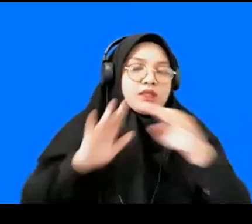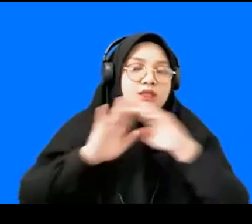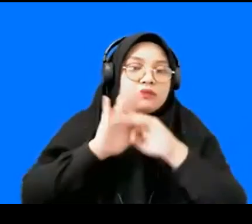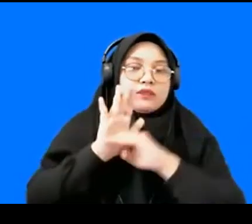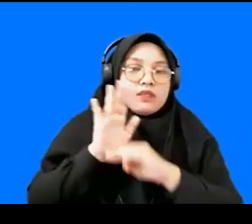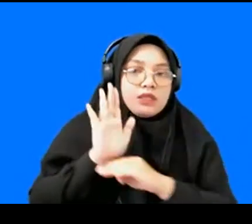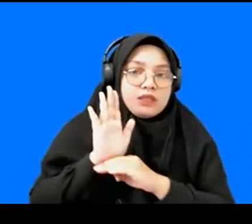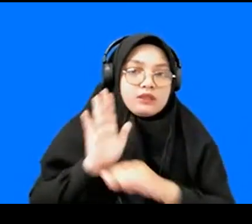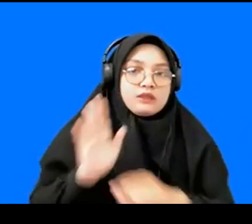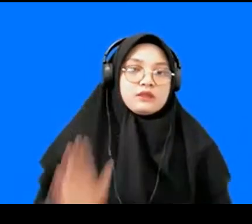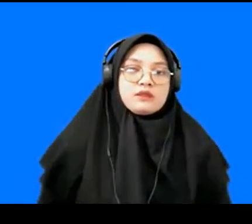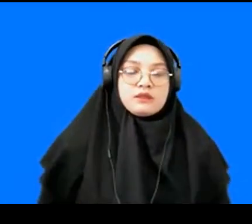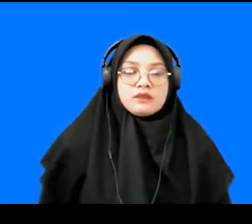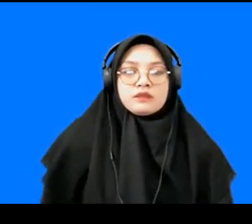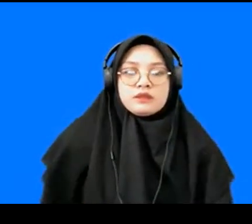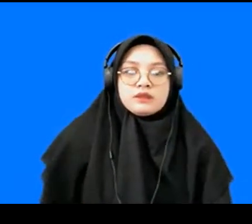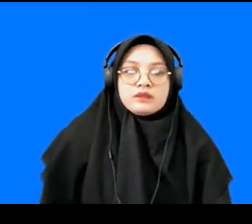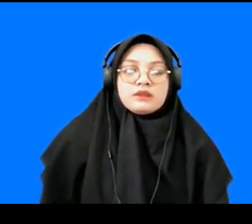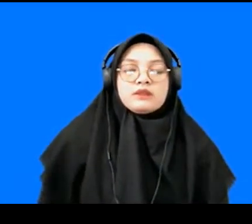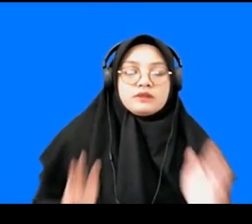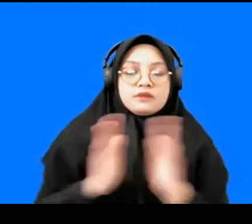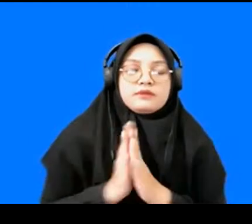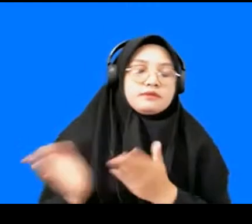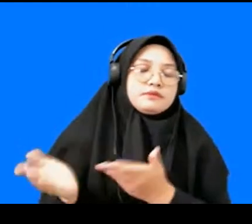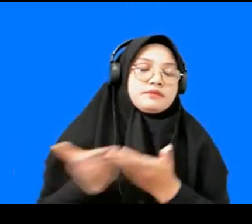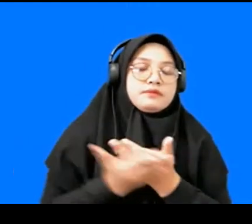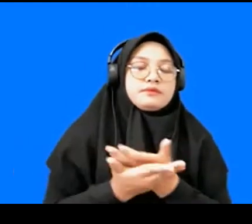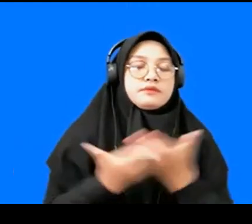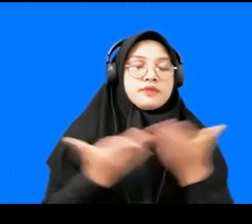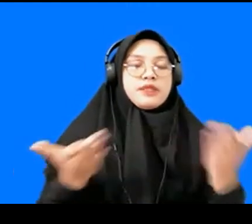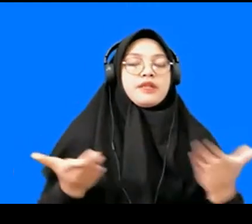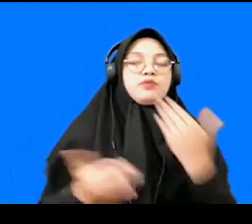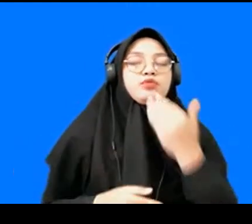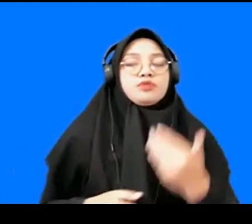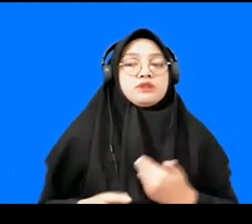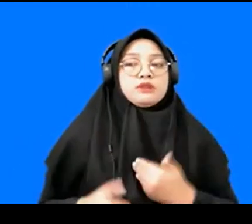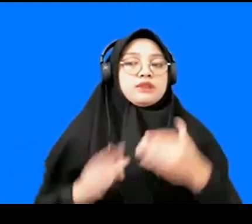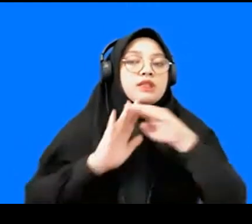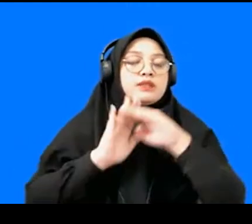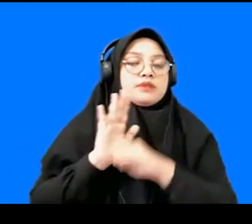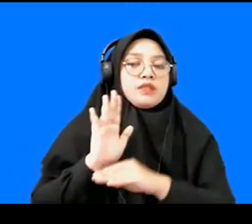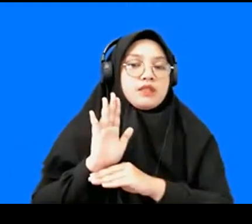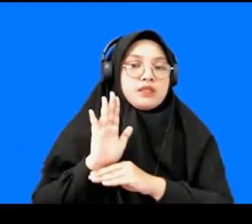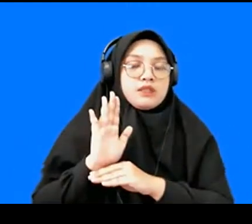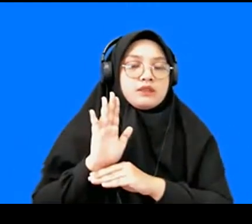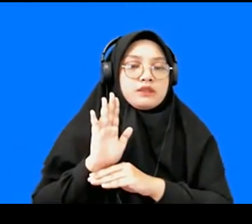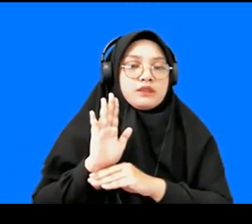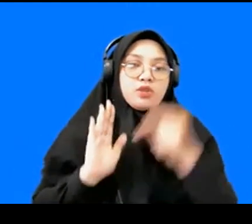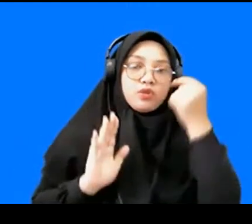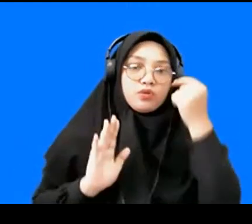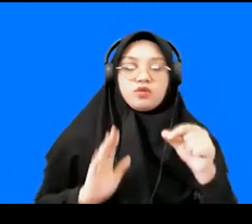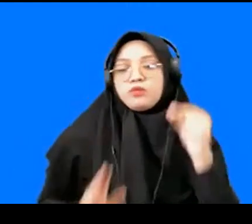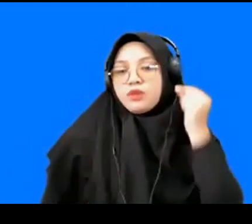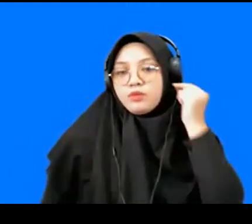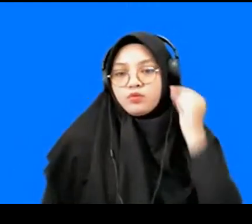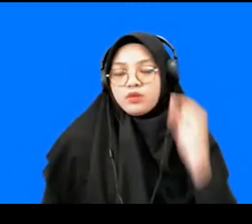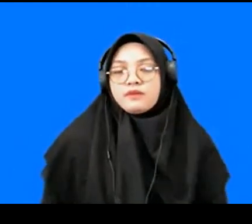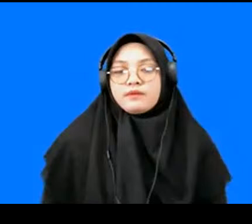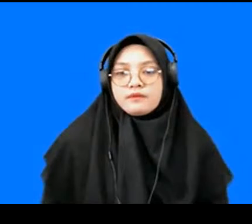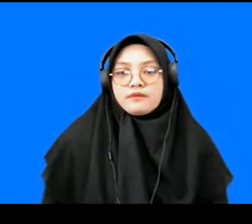policy of some relaxation, the lower tax rates and those kinds for women. Similarly for even